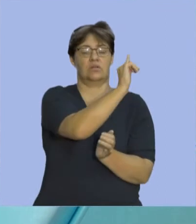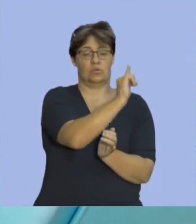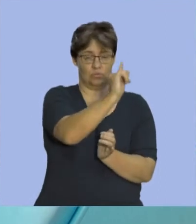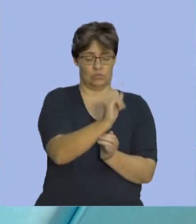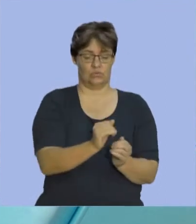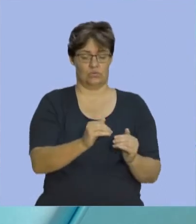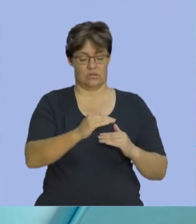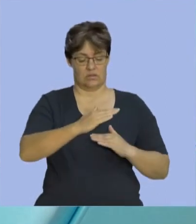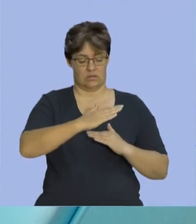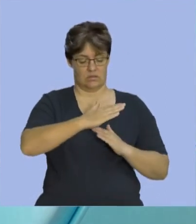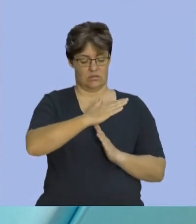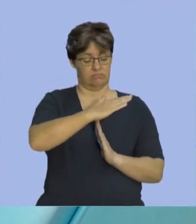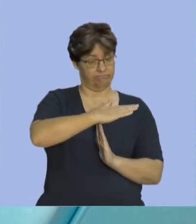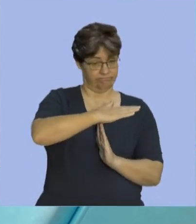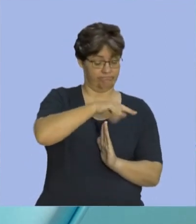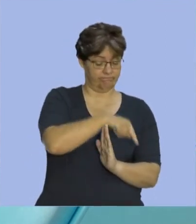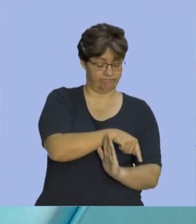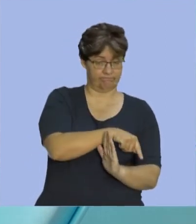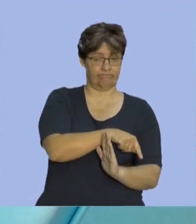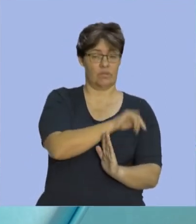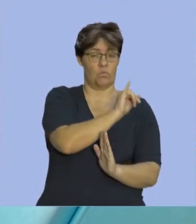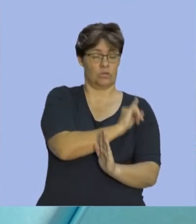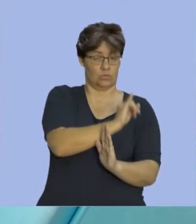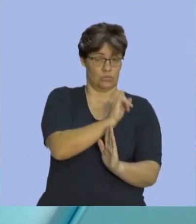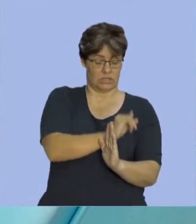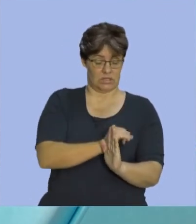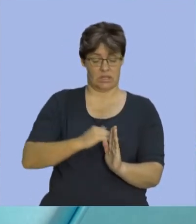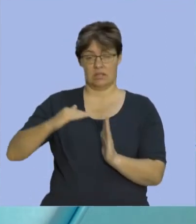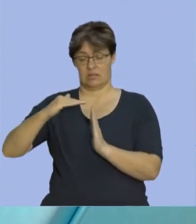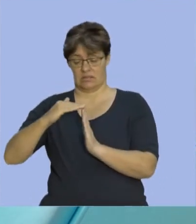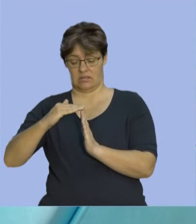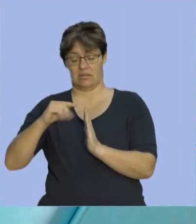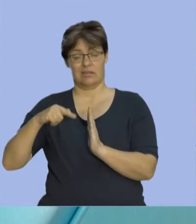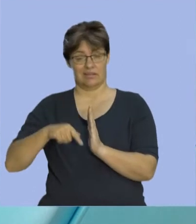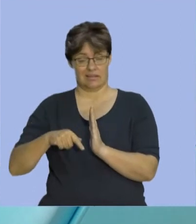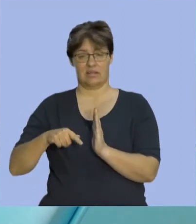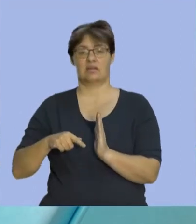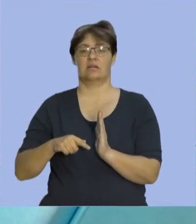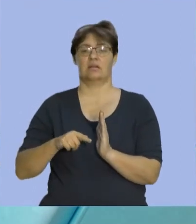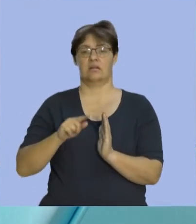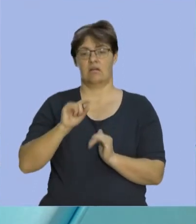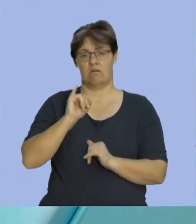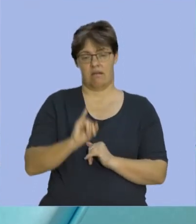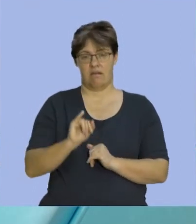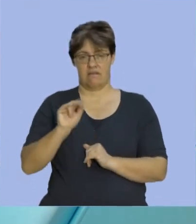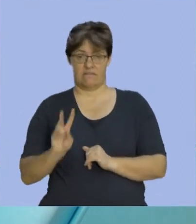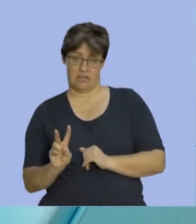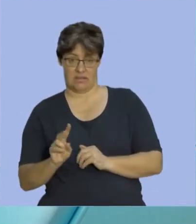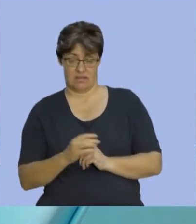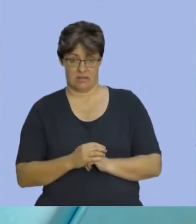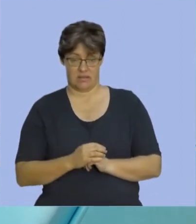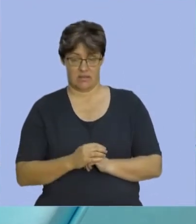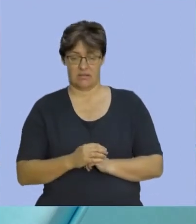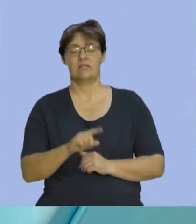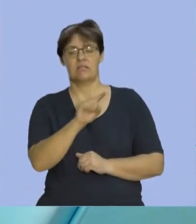2. Between 180 and 270, that's quadrant 3. And then 270 and 360, that's quadrant